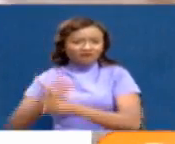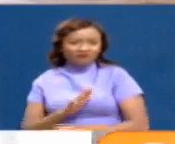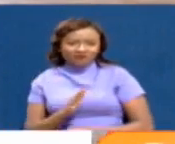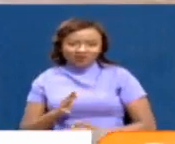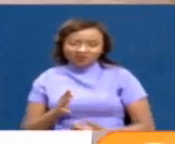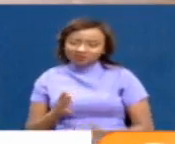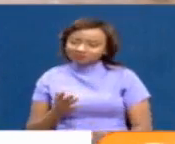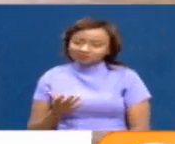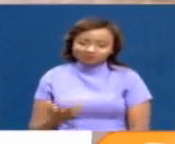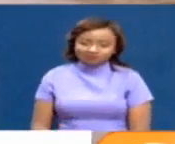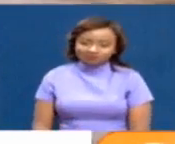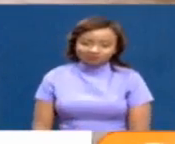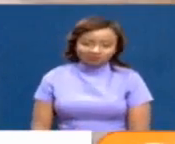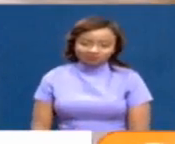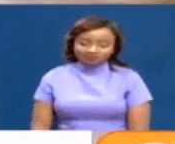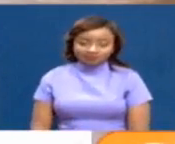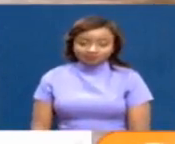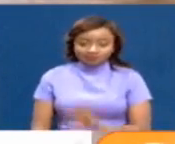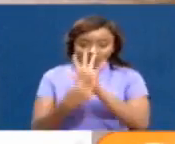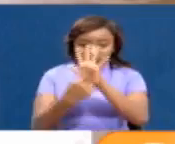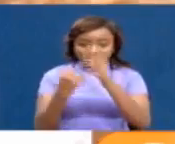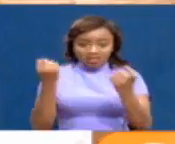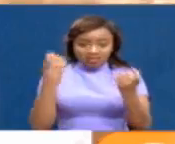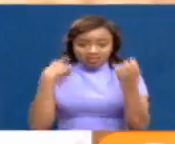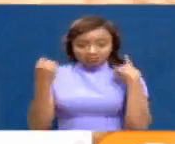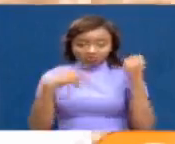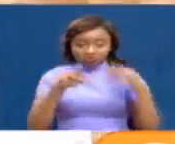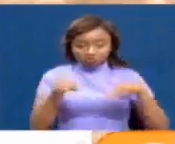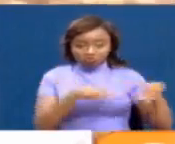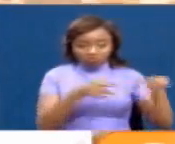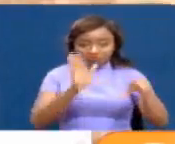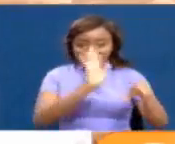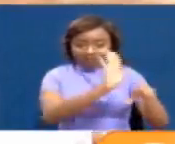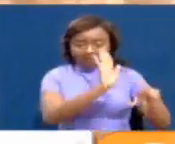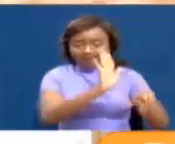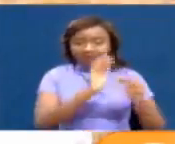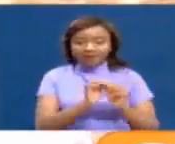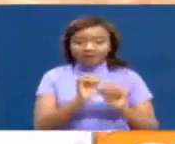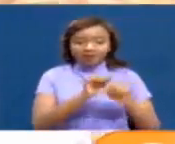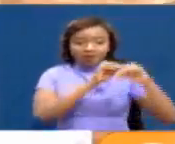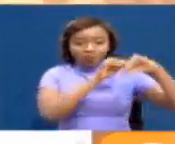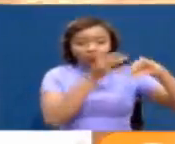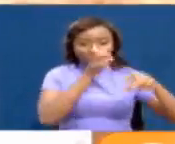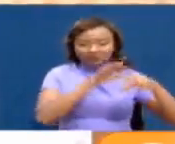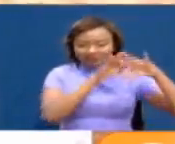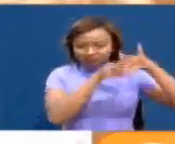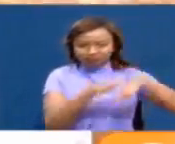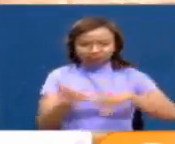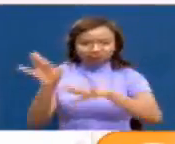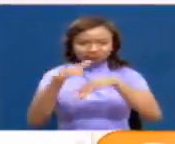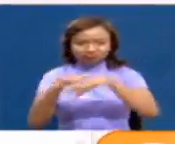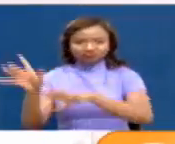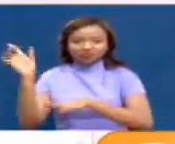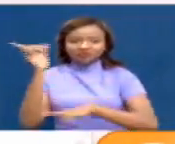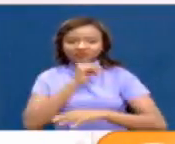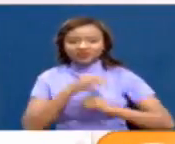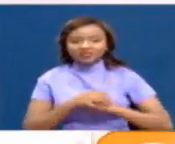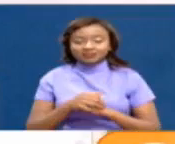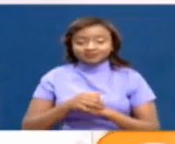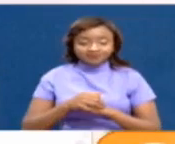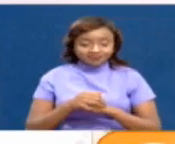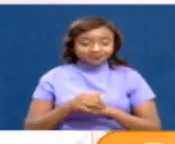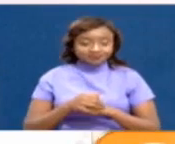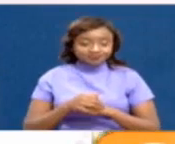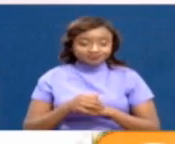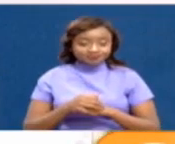vipi. In Kericho, River Kipsonoi broke its banks and overtopped the Mugeni Bridge between